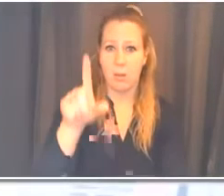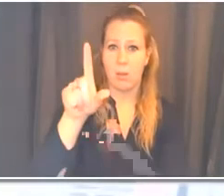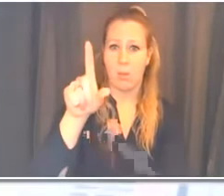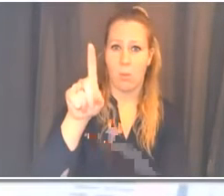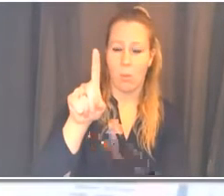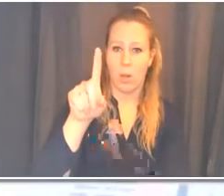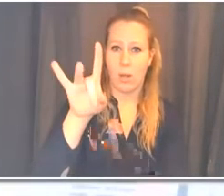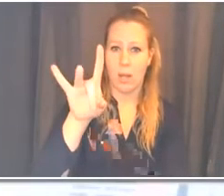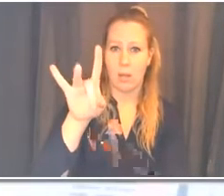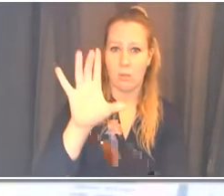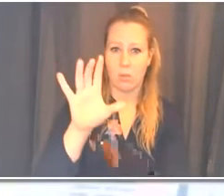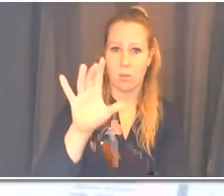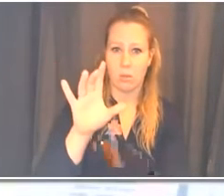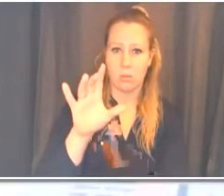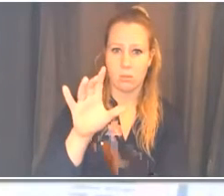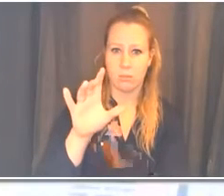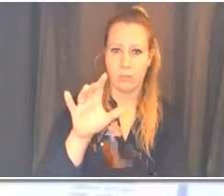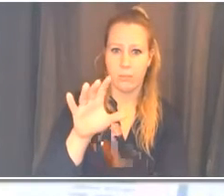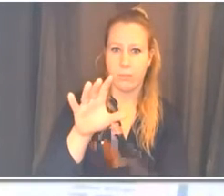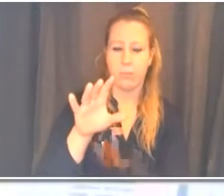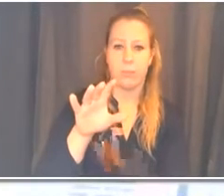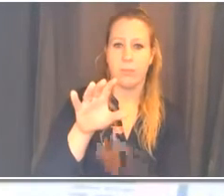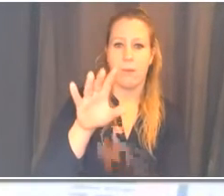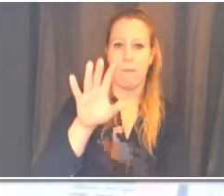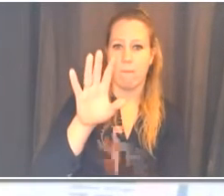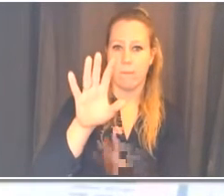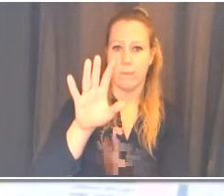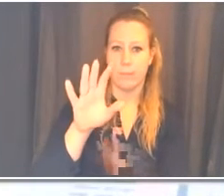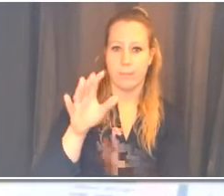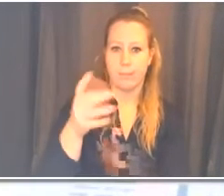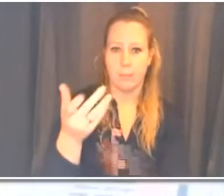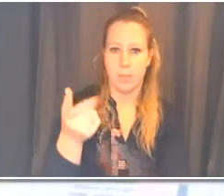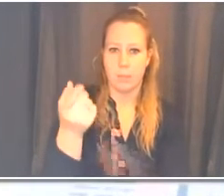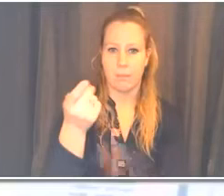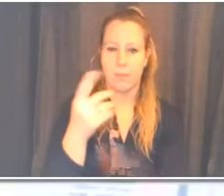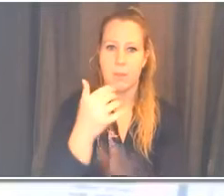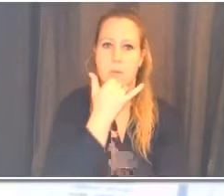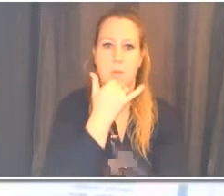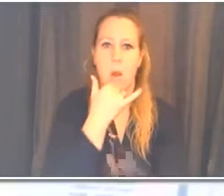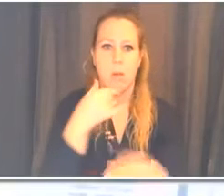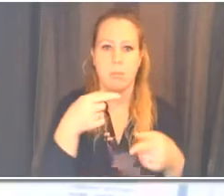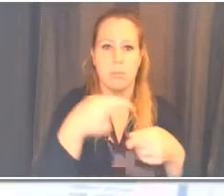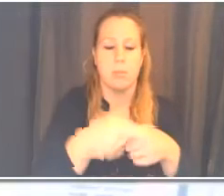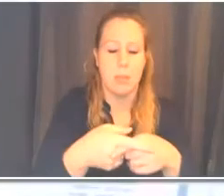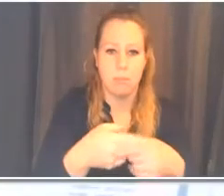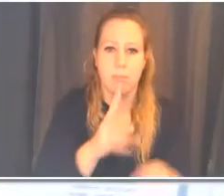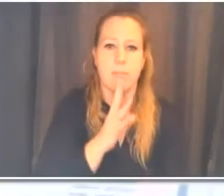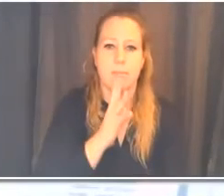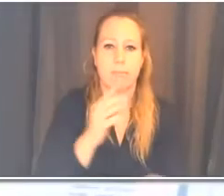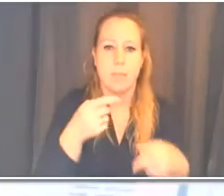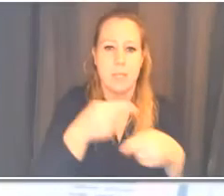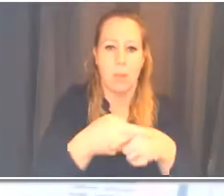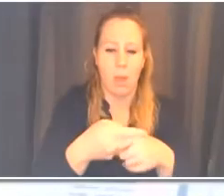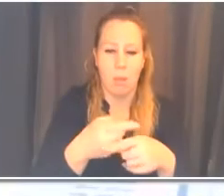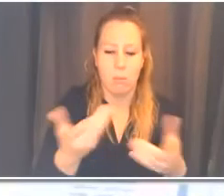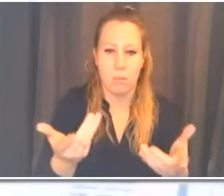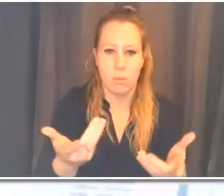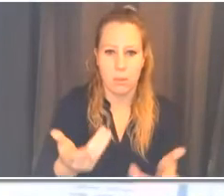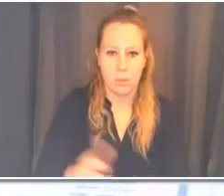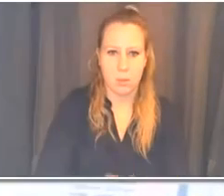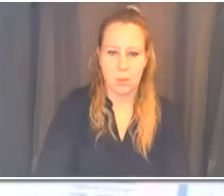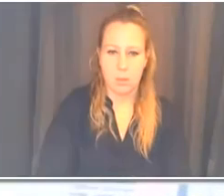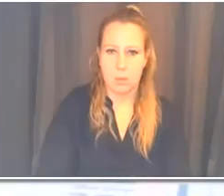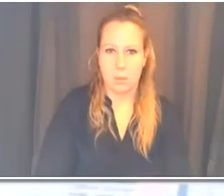60228 and just to repeat time was called 800621 hope uh hope spells out